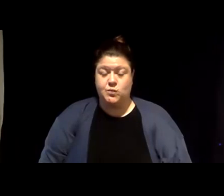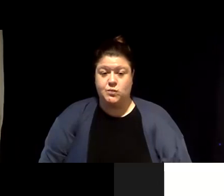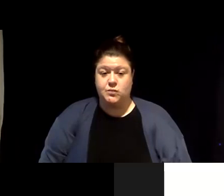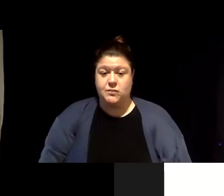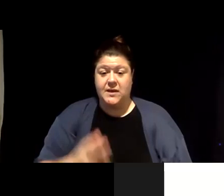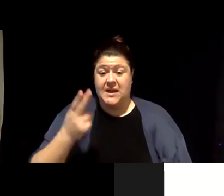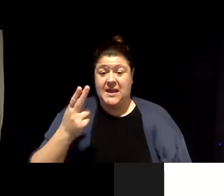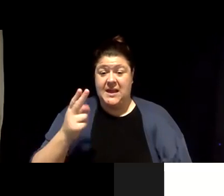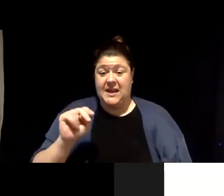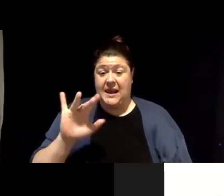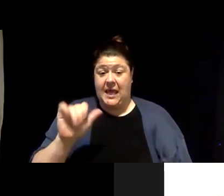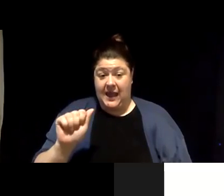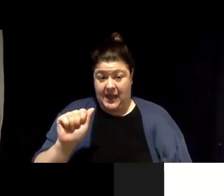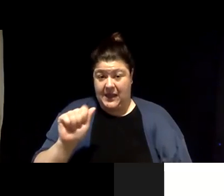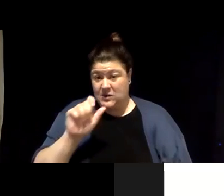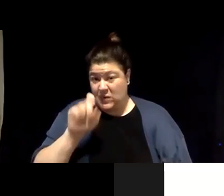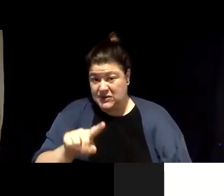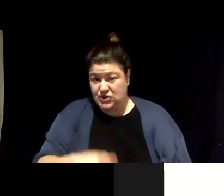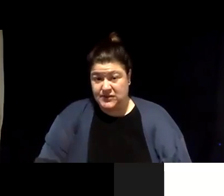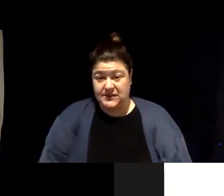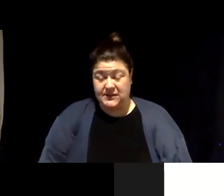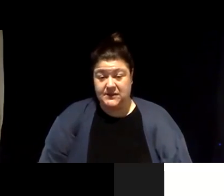Ina, do you have a question?